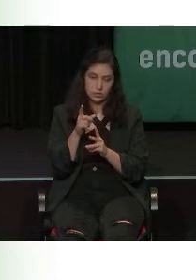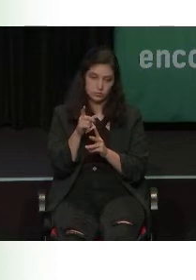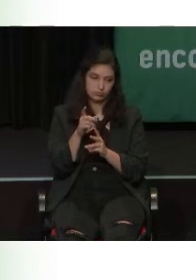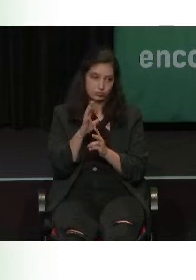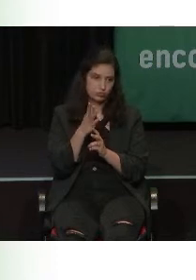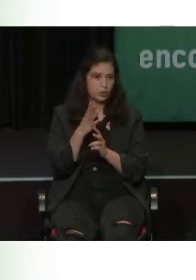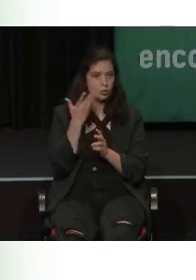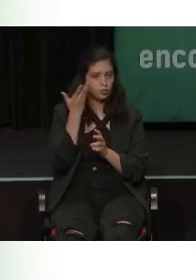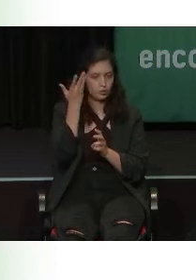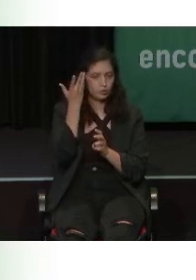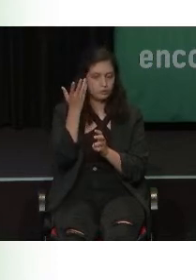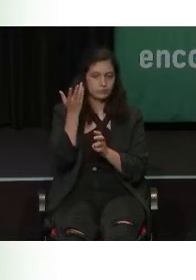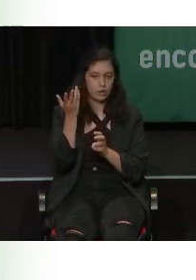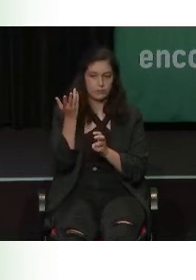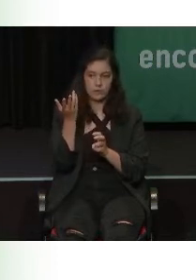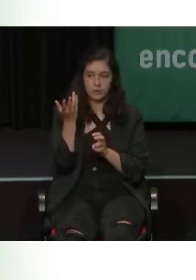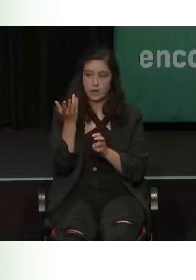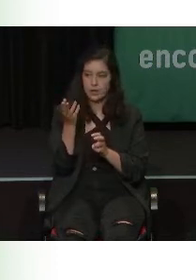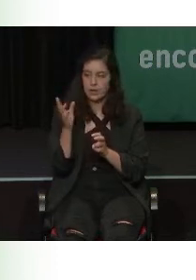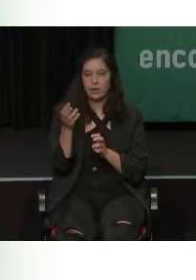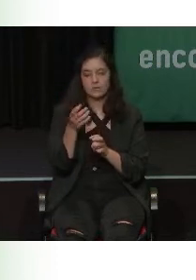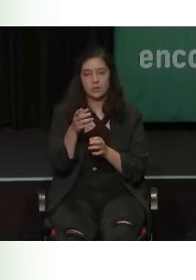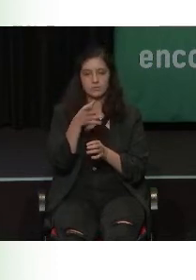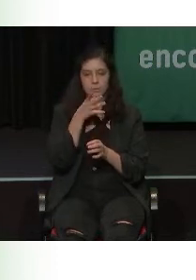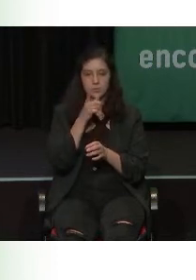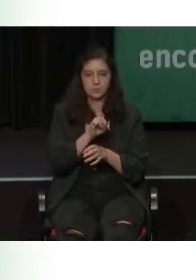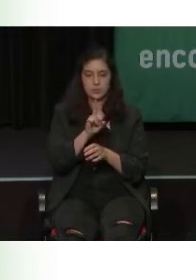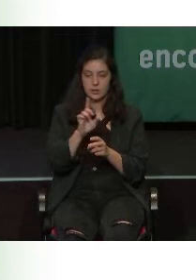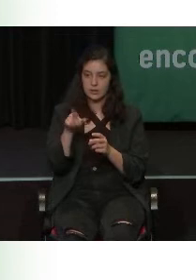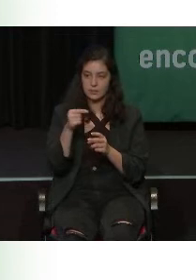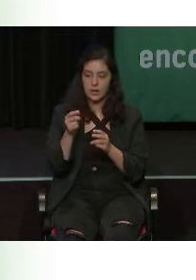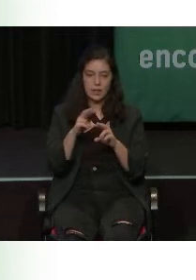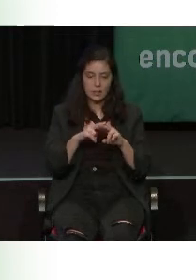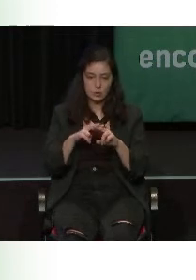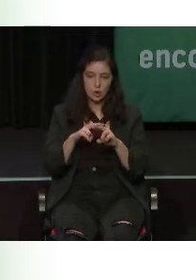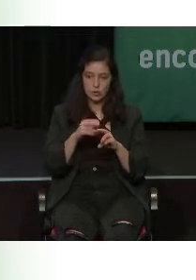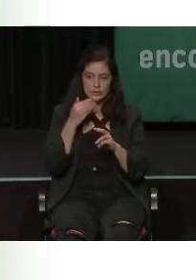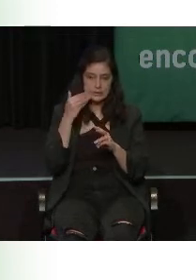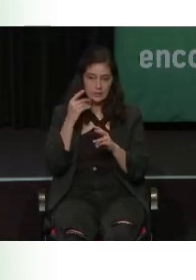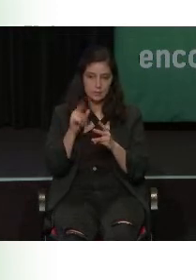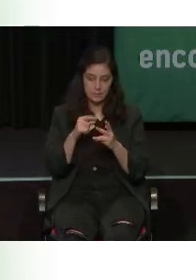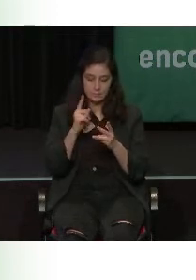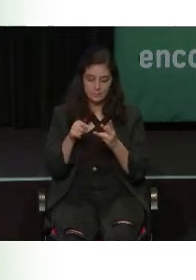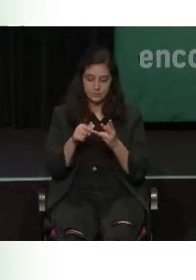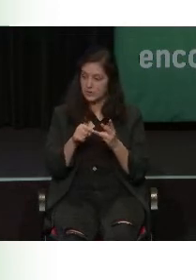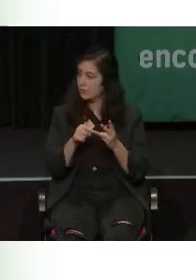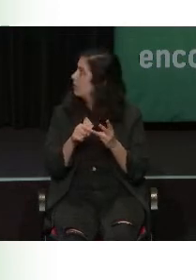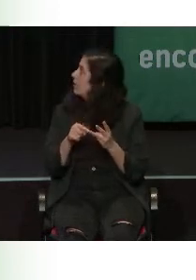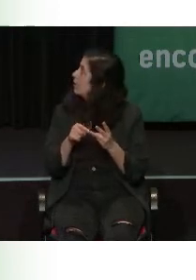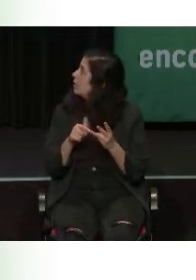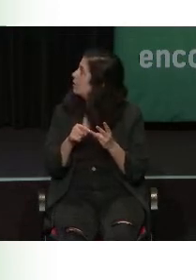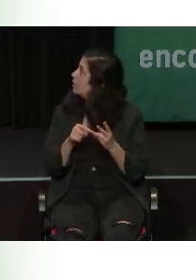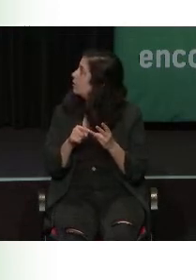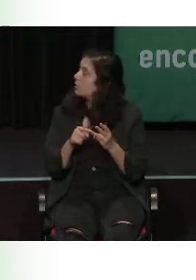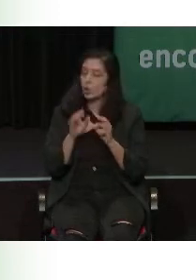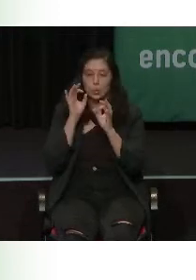very elegantly heard in the first talk, and effective early diagnosis as well, and we need to have better